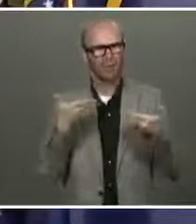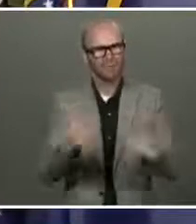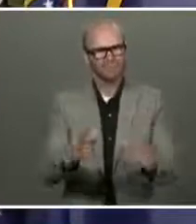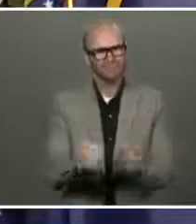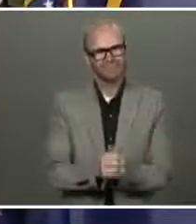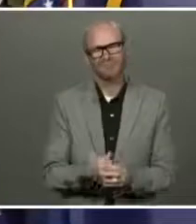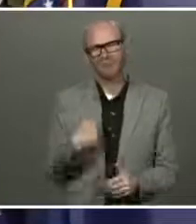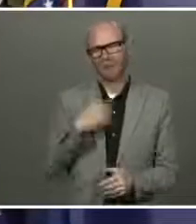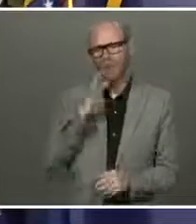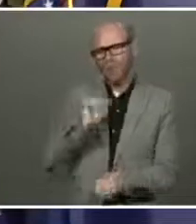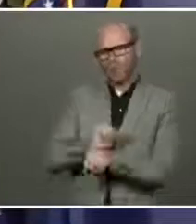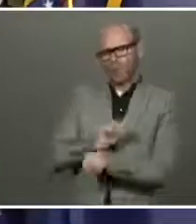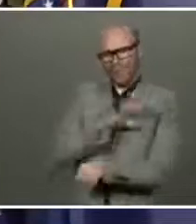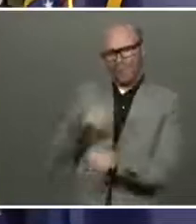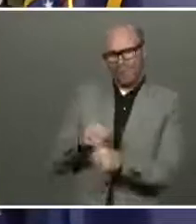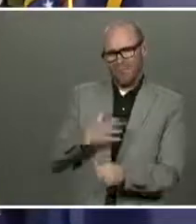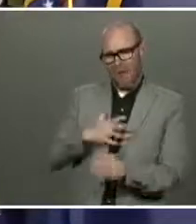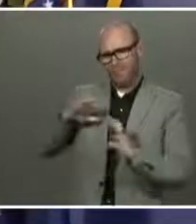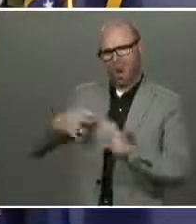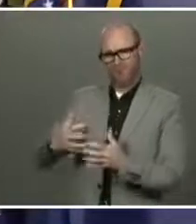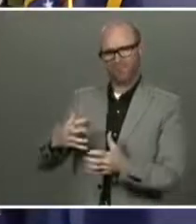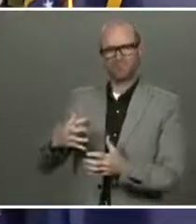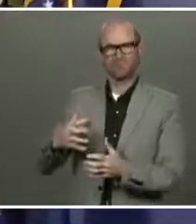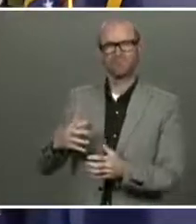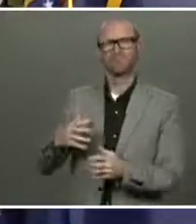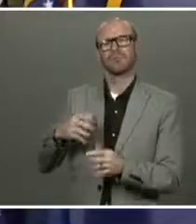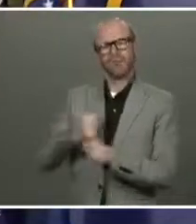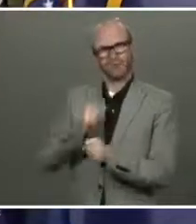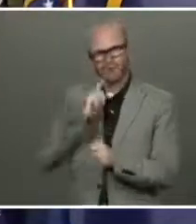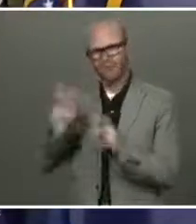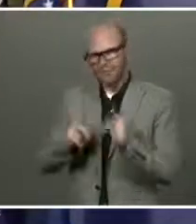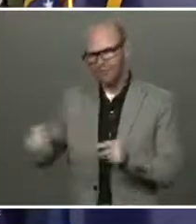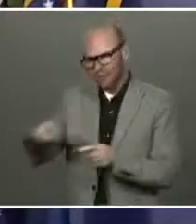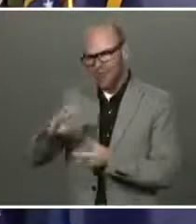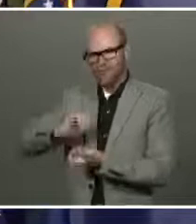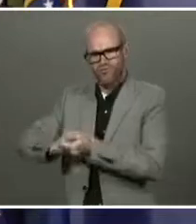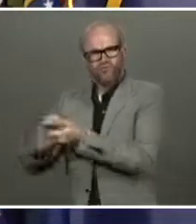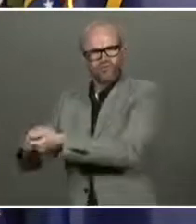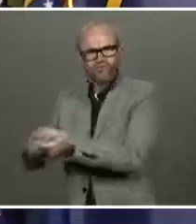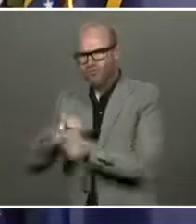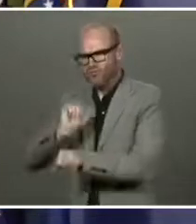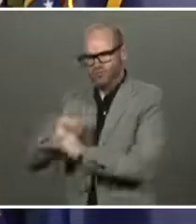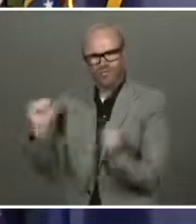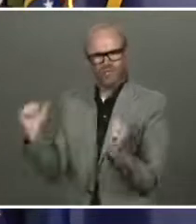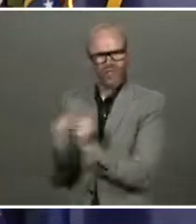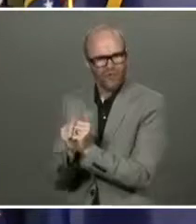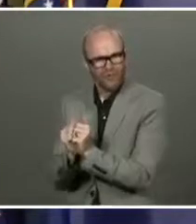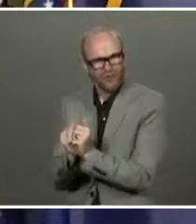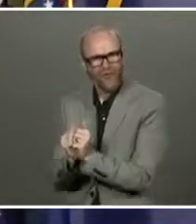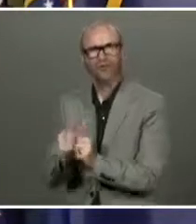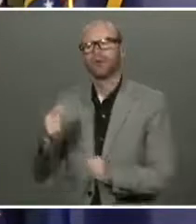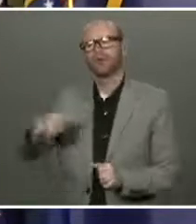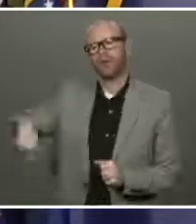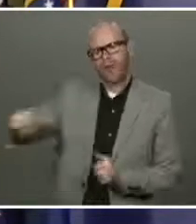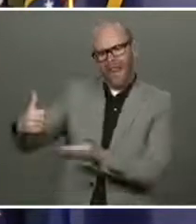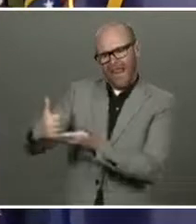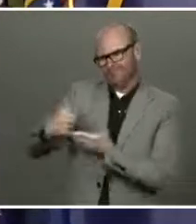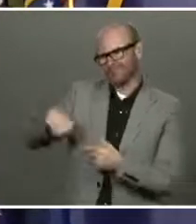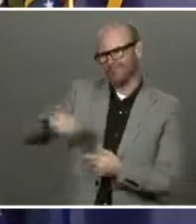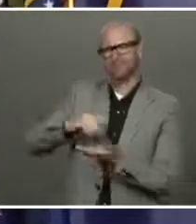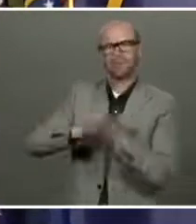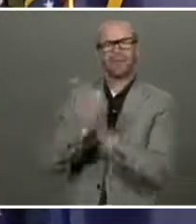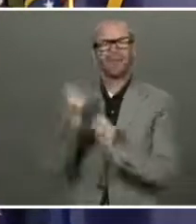within my own party to do more of that as well, to try to bring people together and help us be a little less